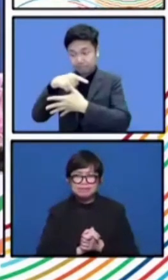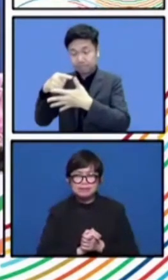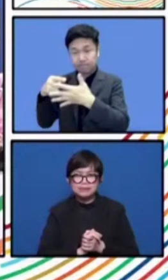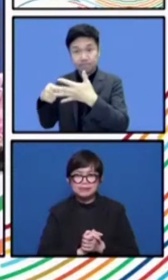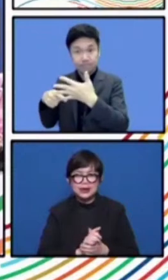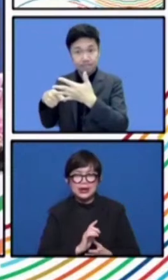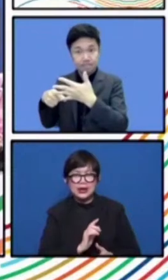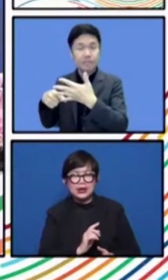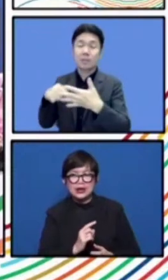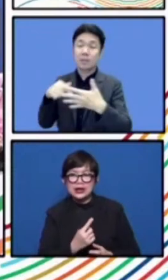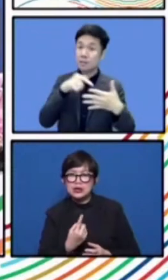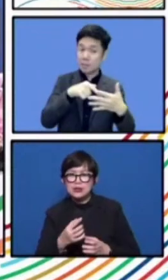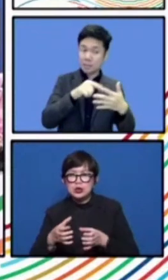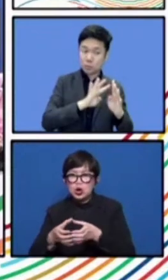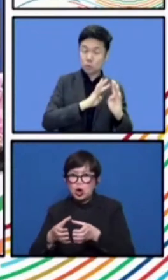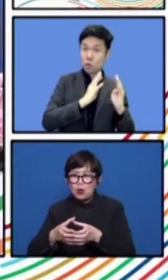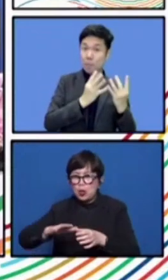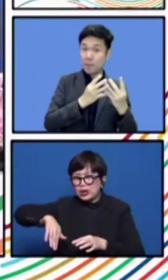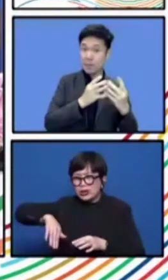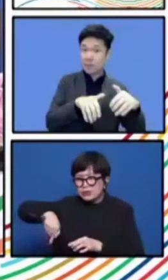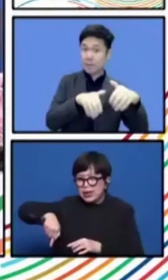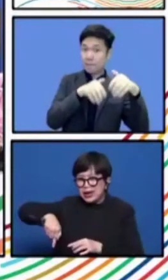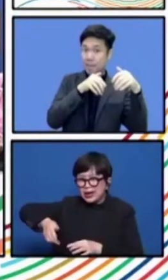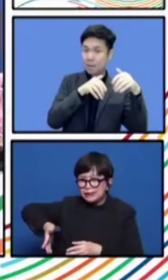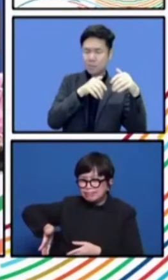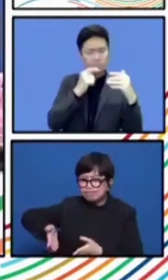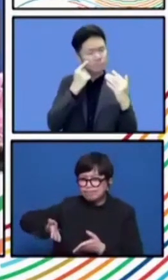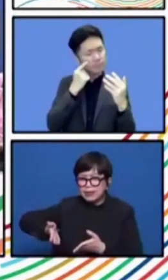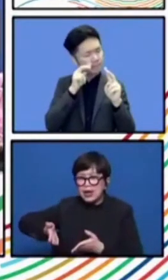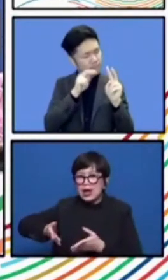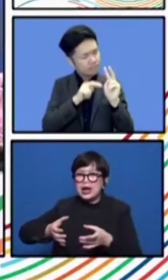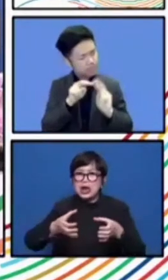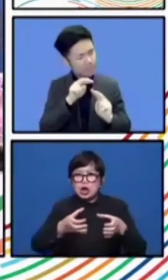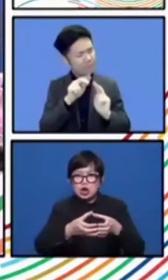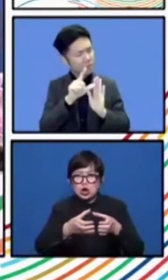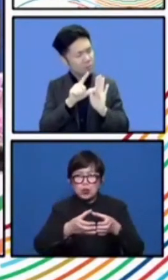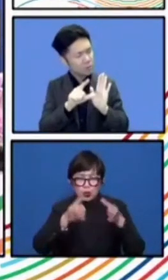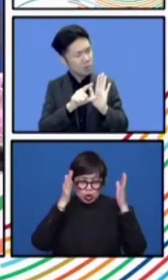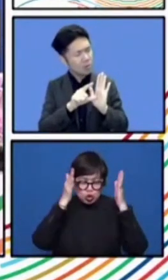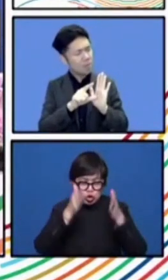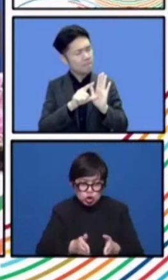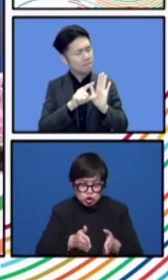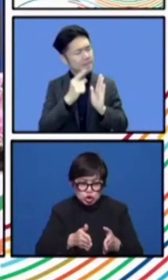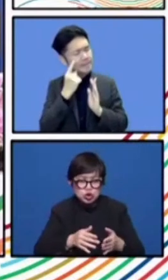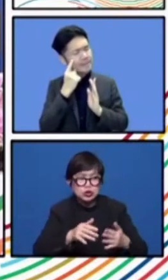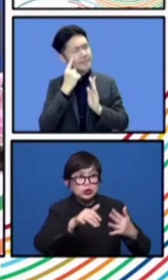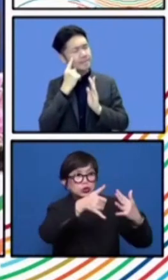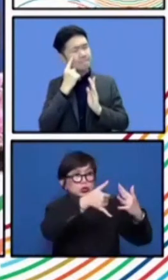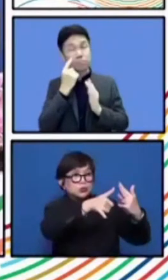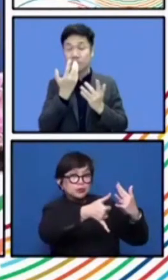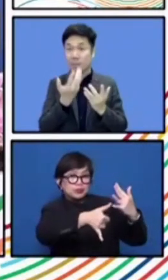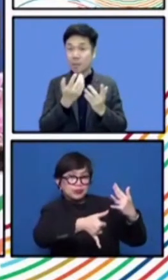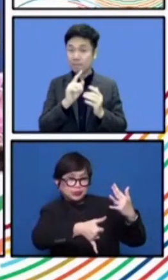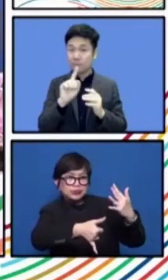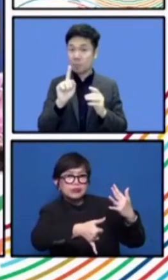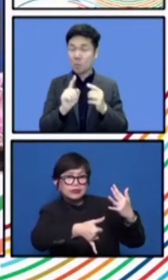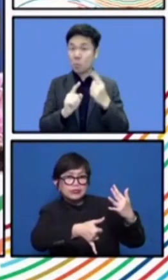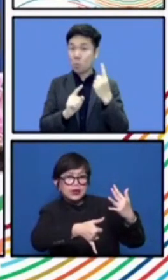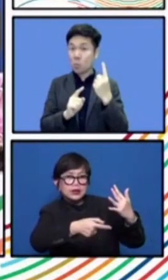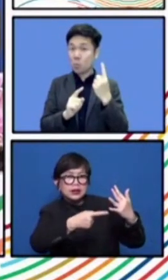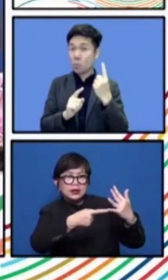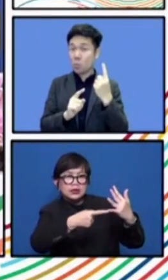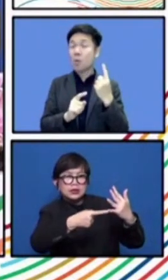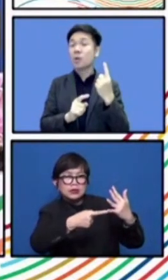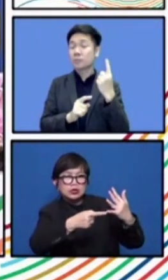hoc committee to review such legislation must comprise at least one-third of those